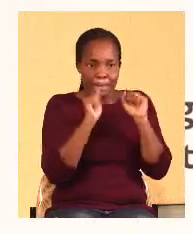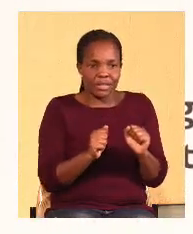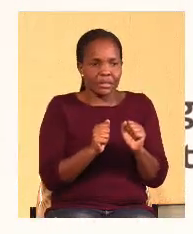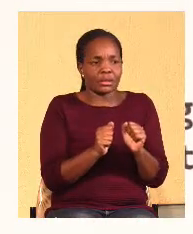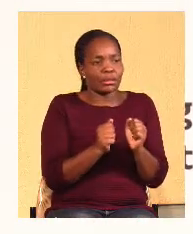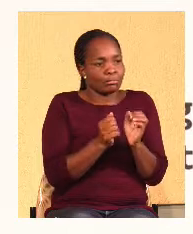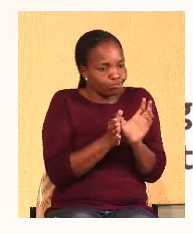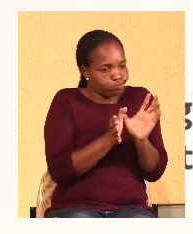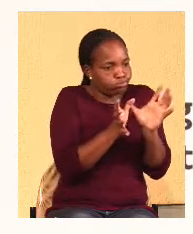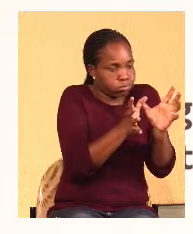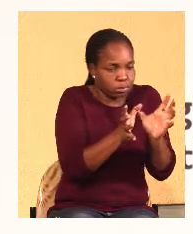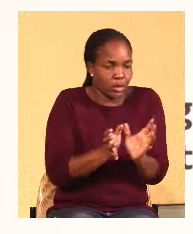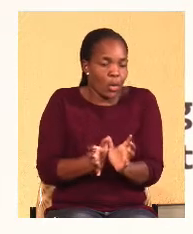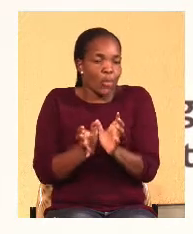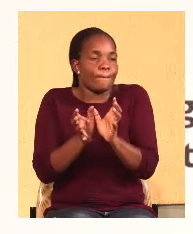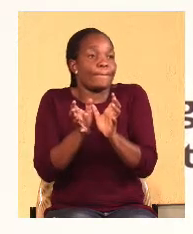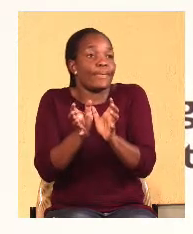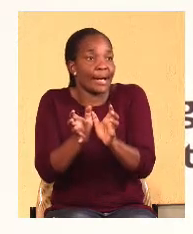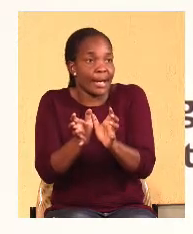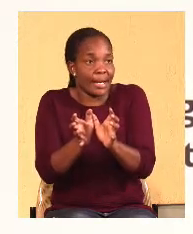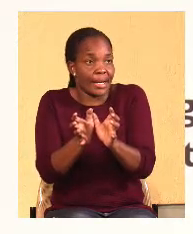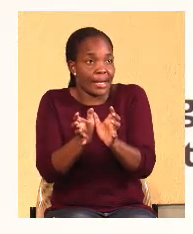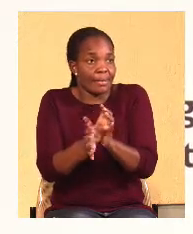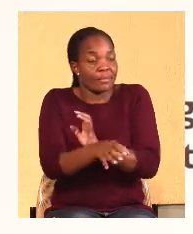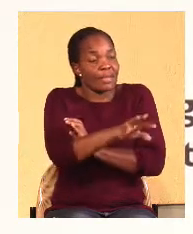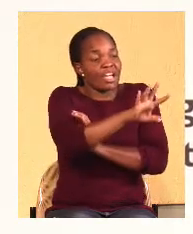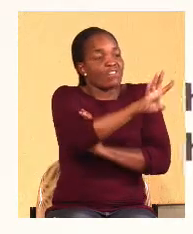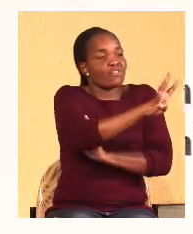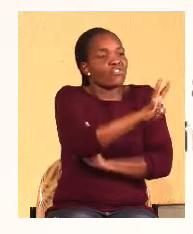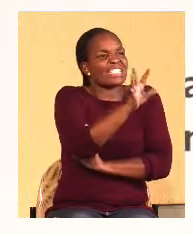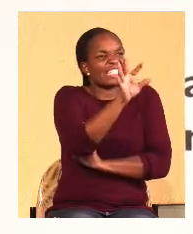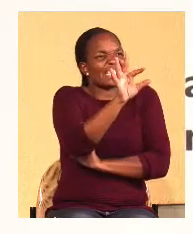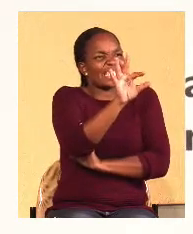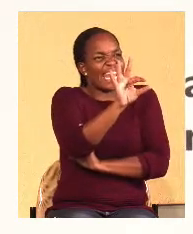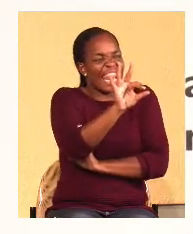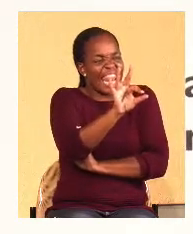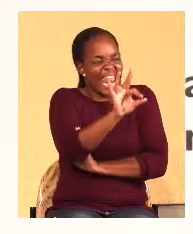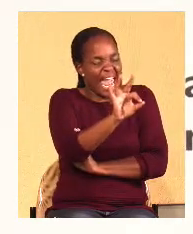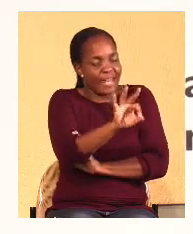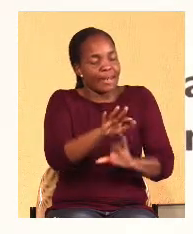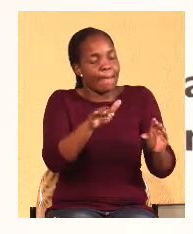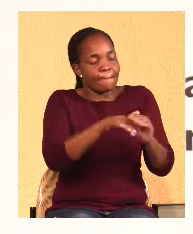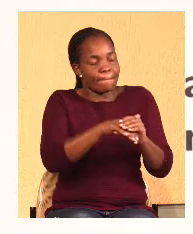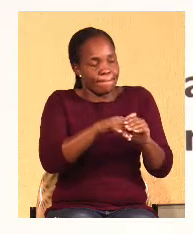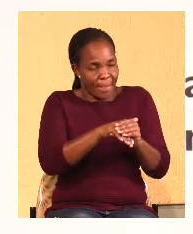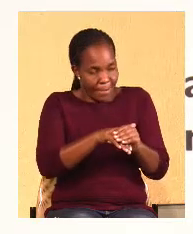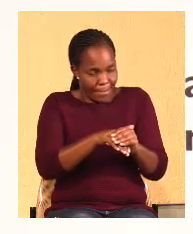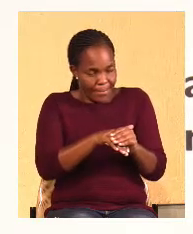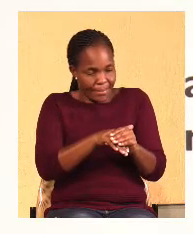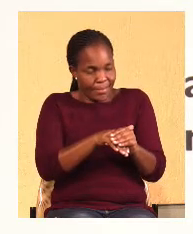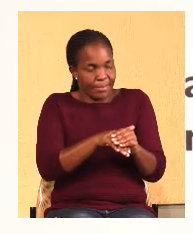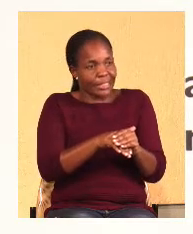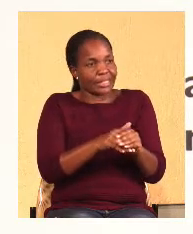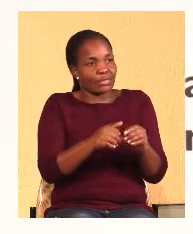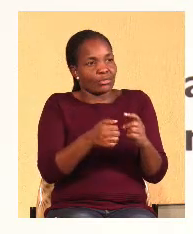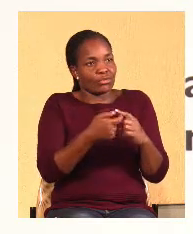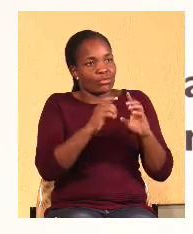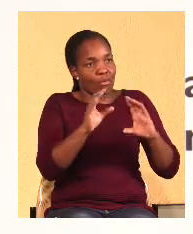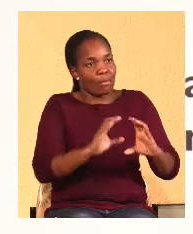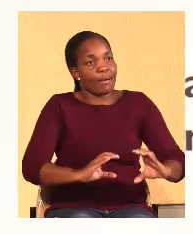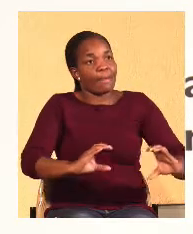so there can be a quorum of 49 members of Parliament. Remember, there are 96 voting members and 8 non-voting.